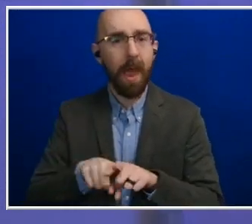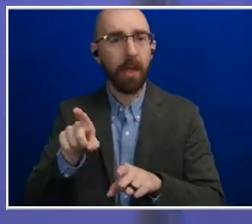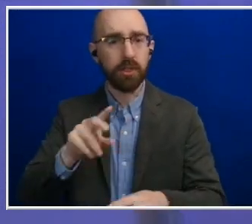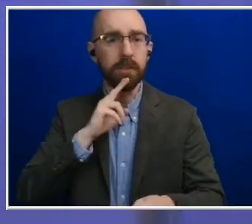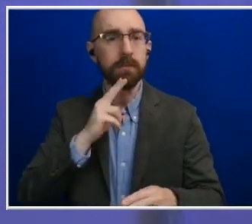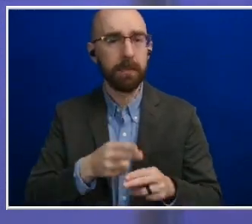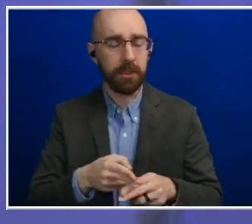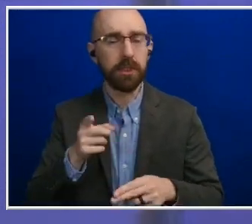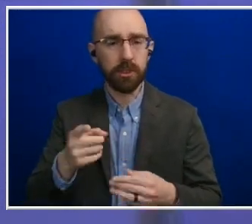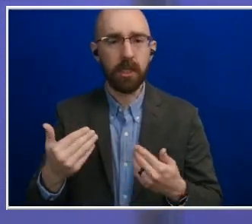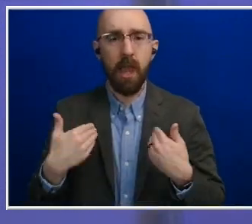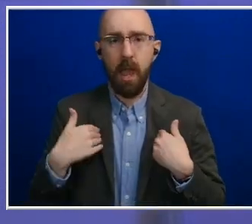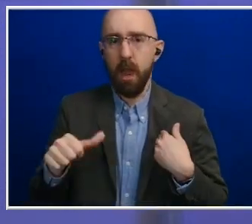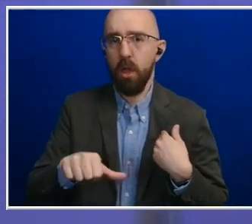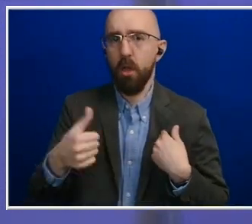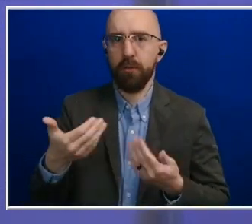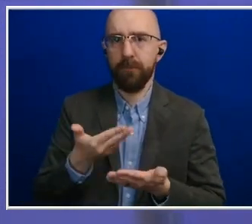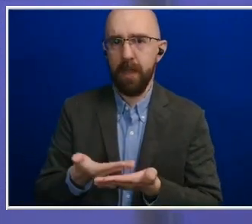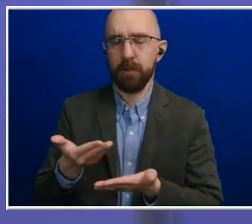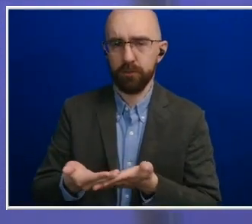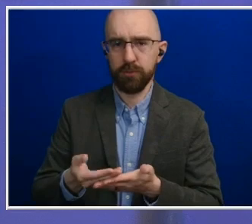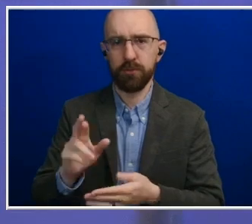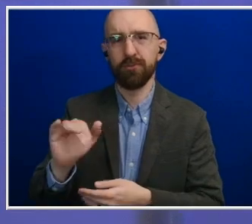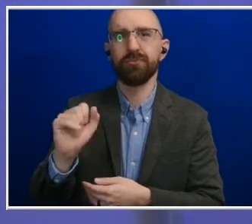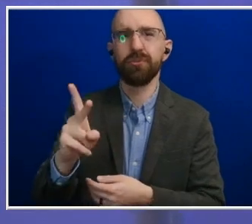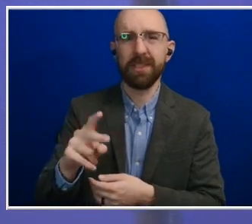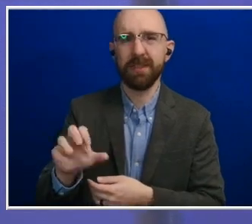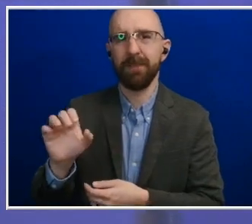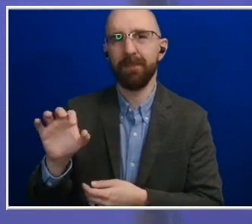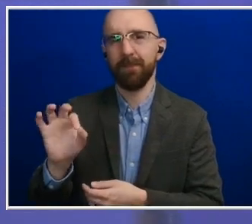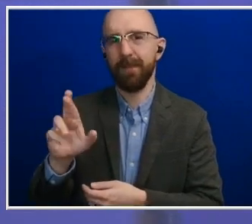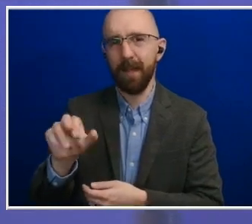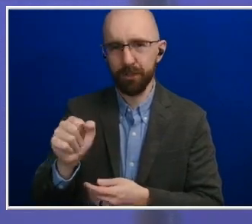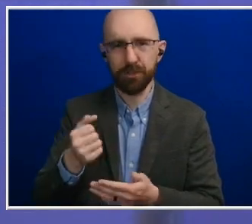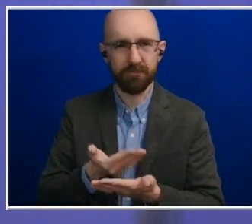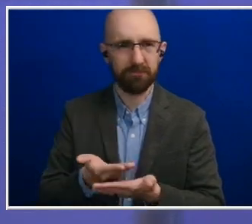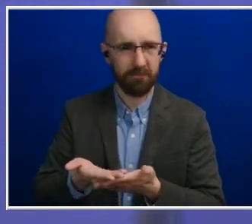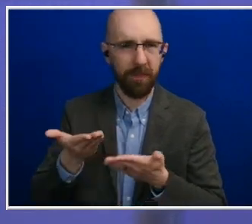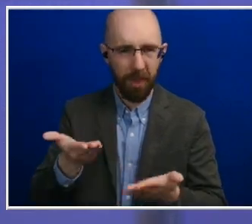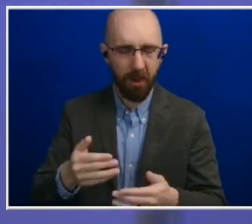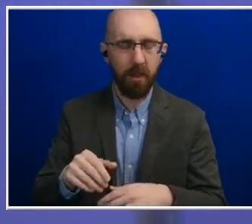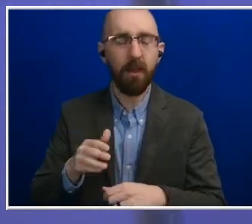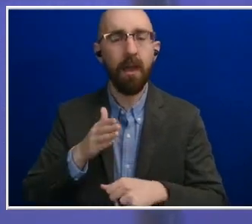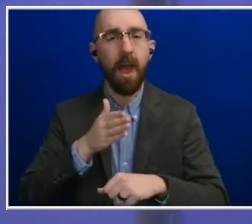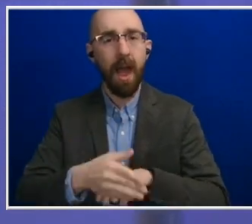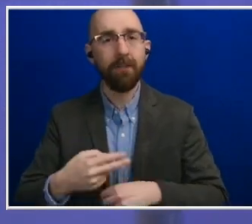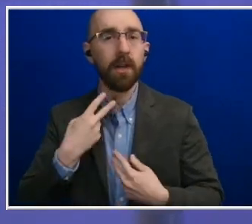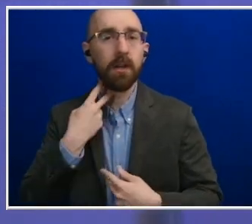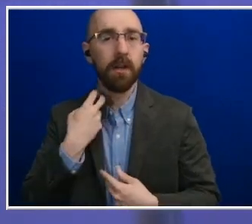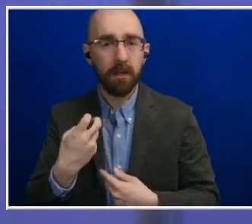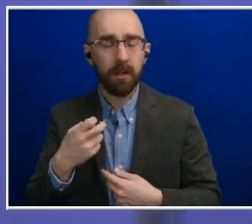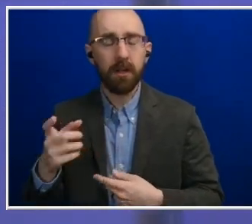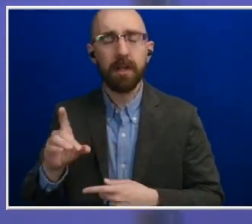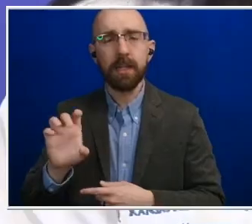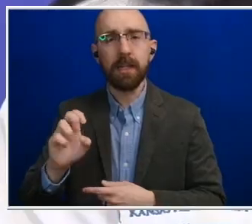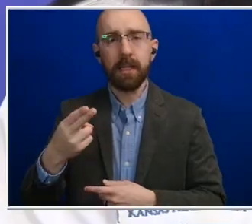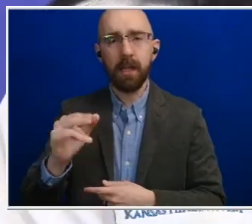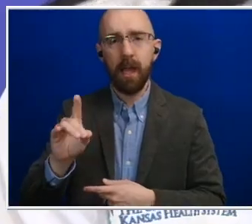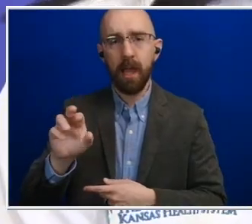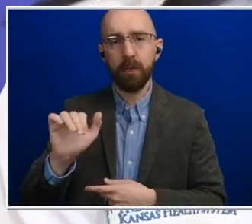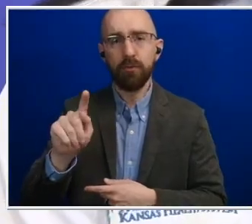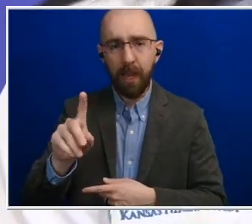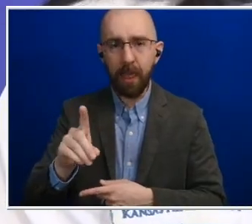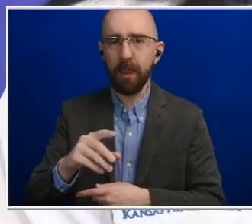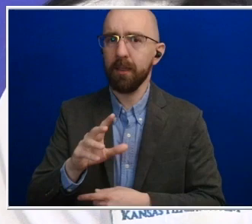other factors, risk factors there. But primarily after the tonsillectomy, she was dehydrated. She also had a